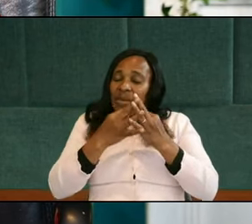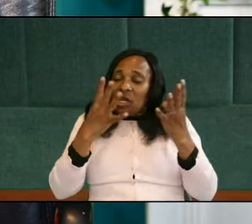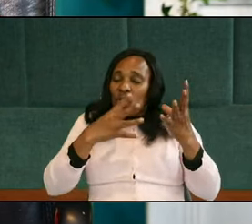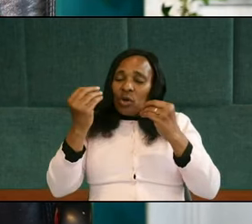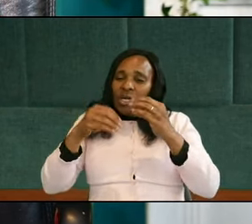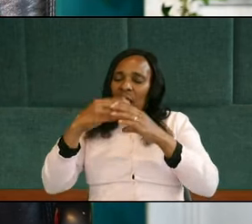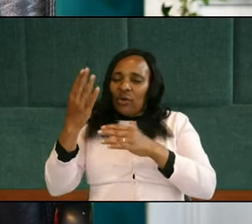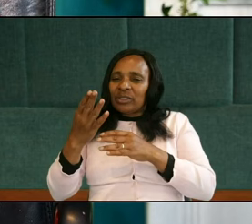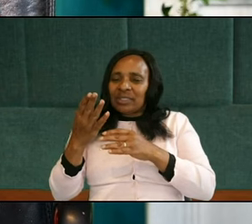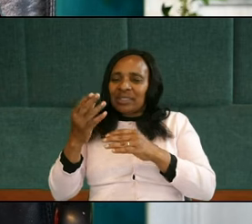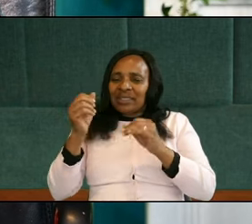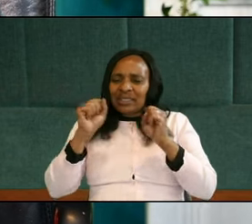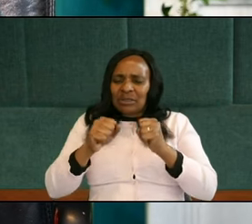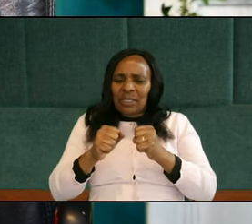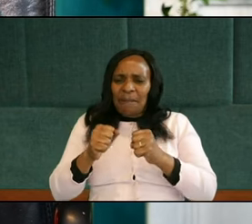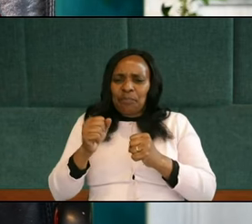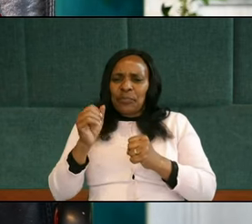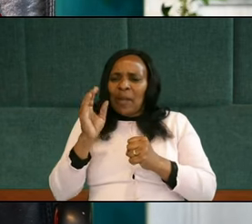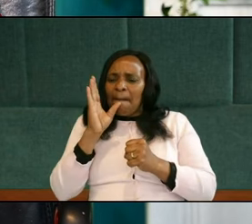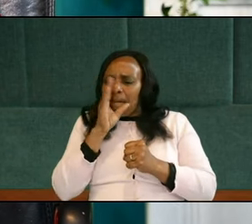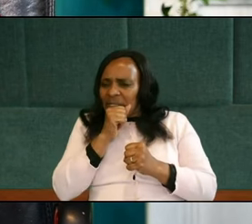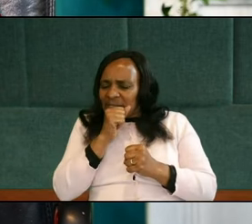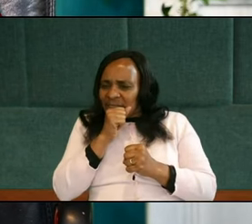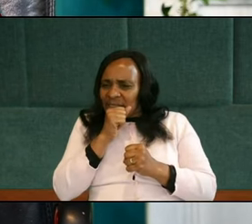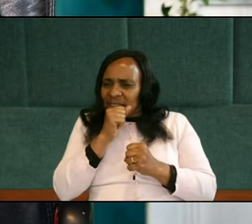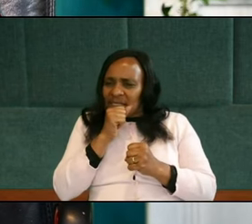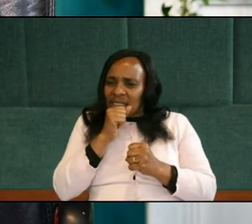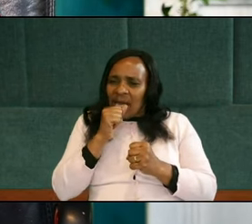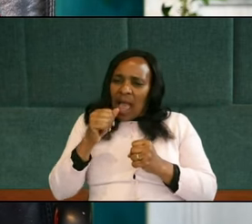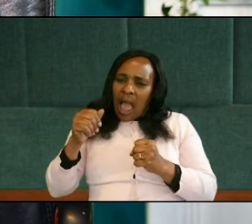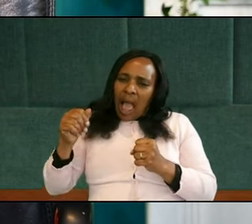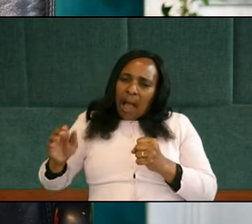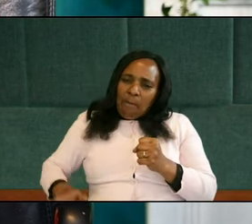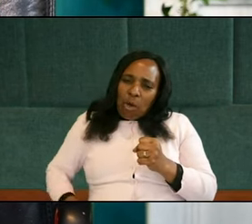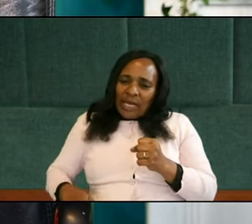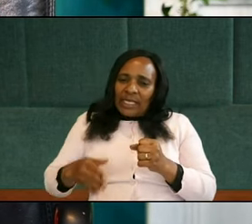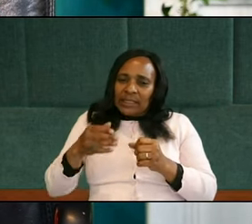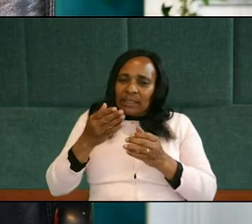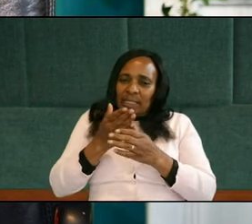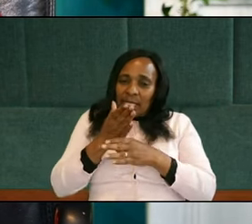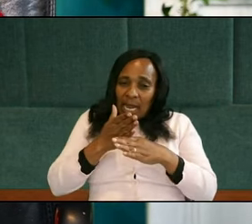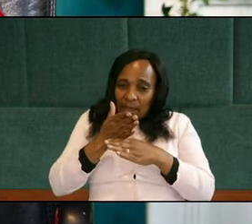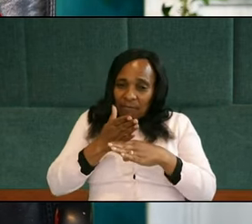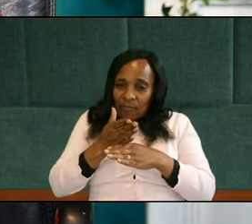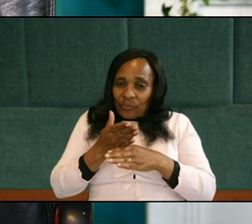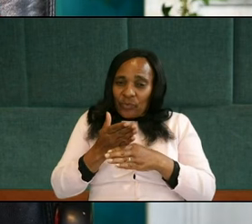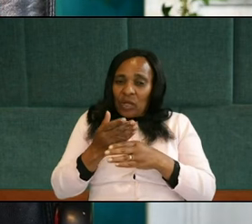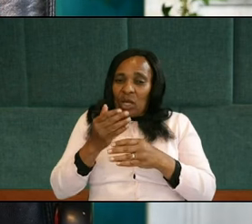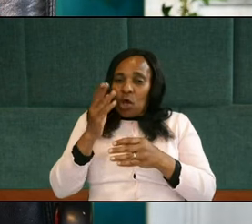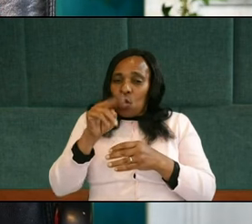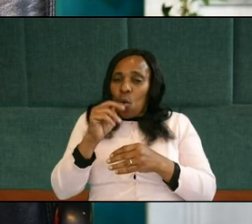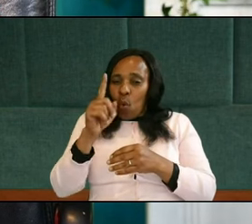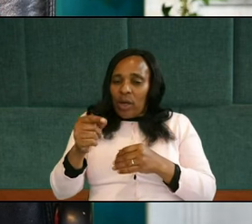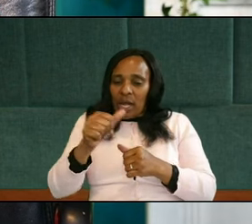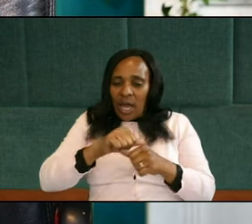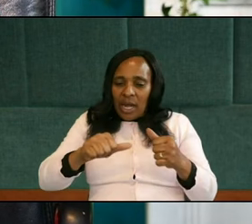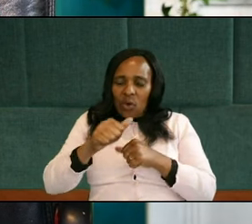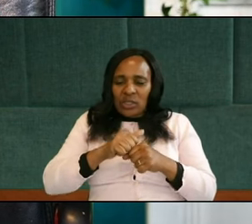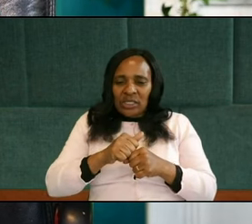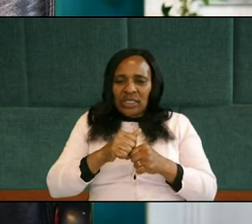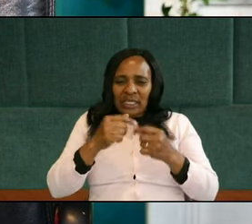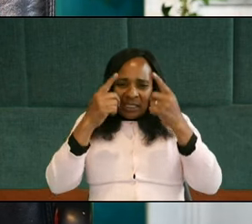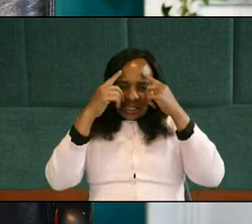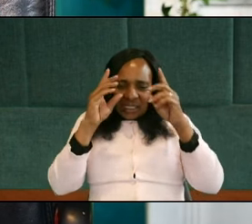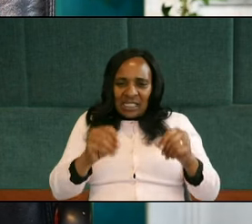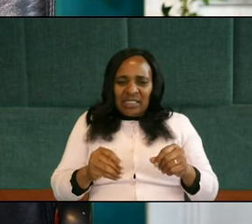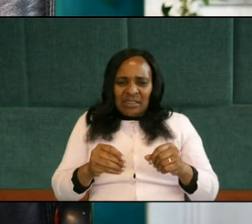realized that someone had placed a pocket knife on a table where there was nobody around. So he decided,